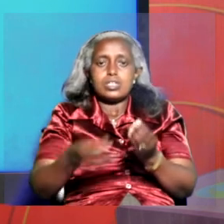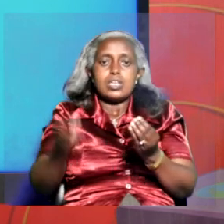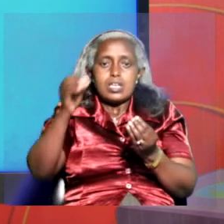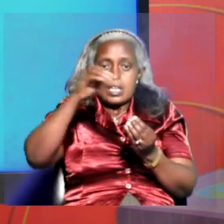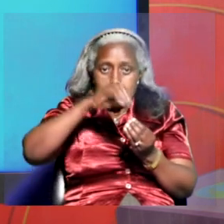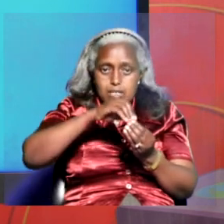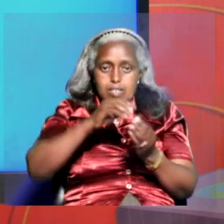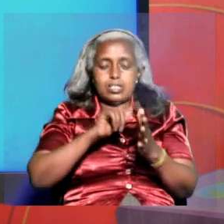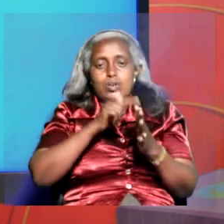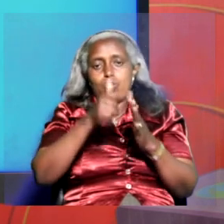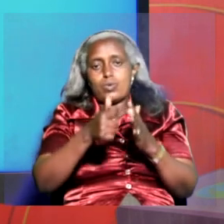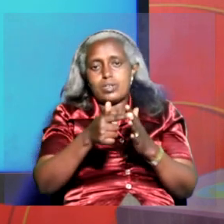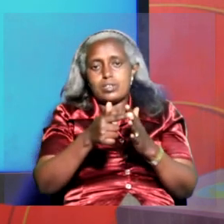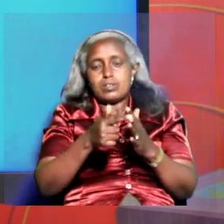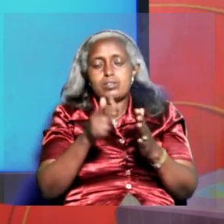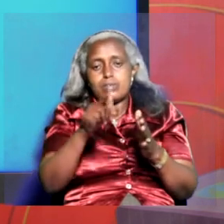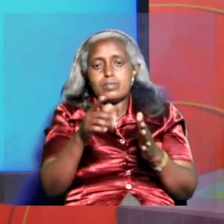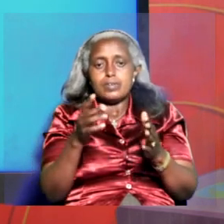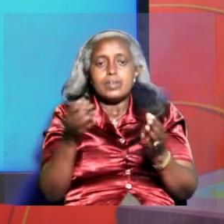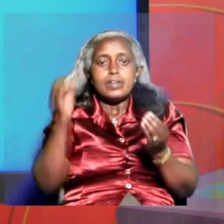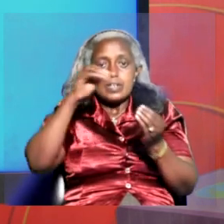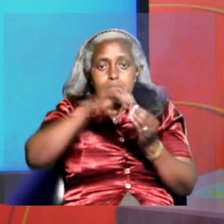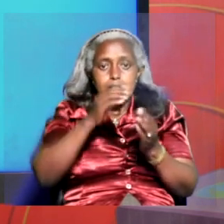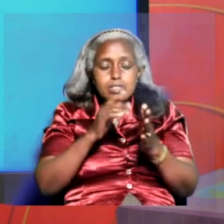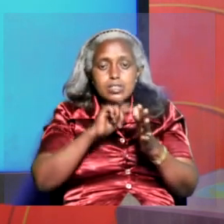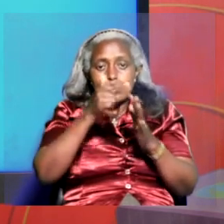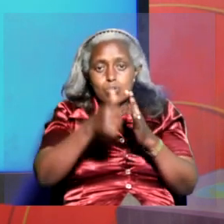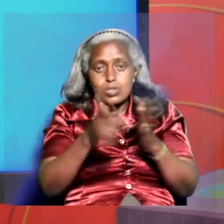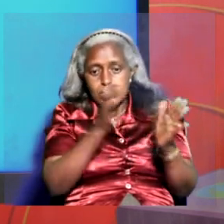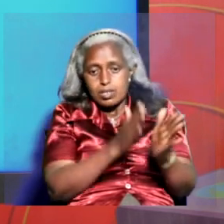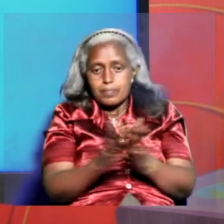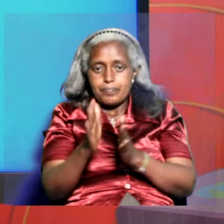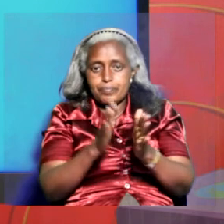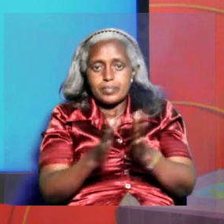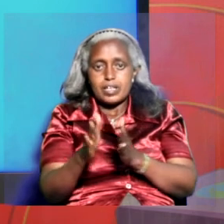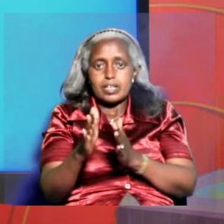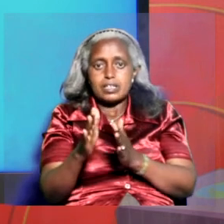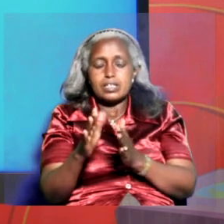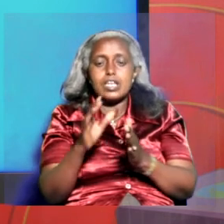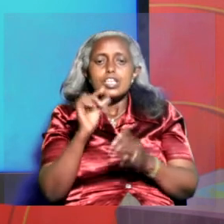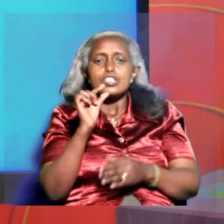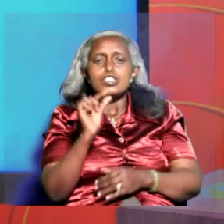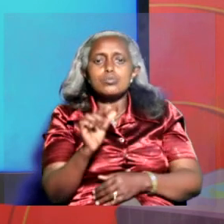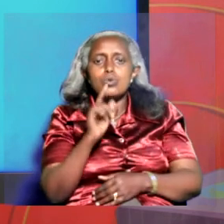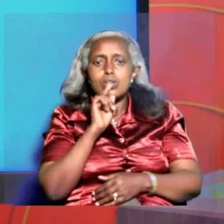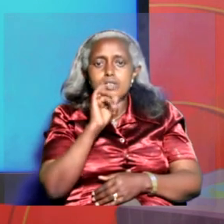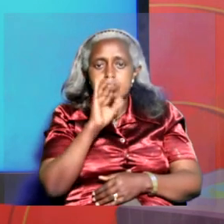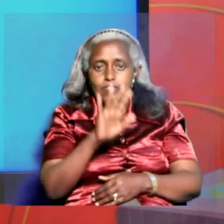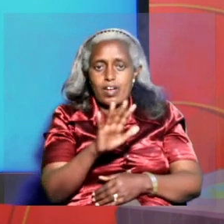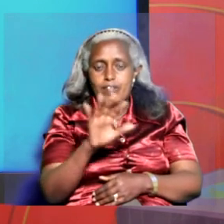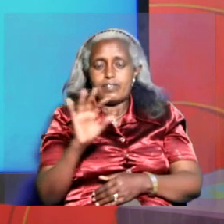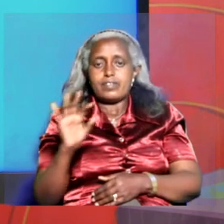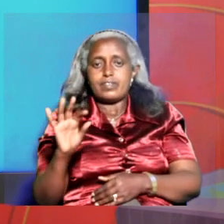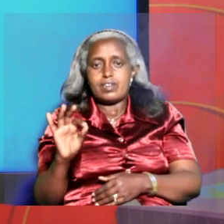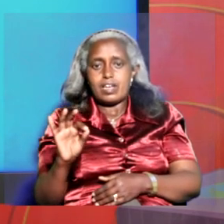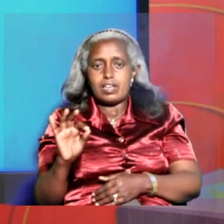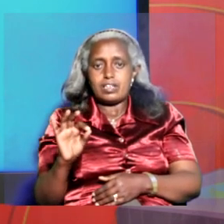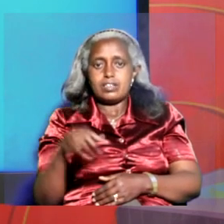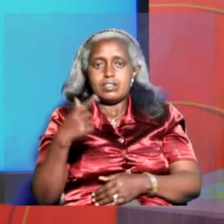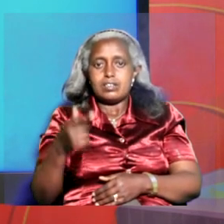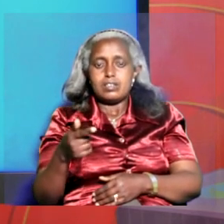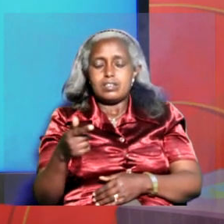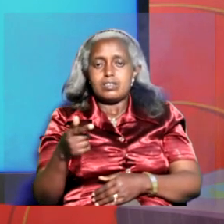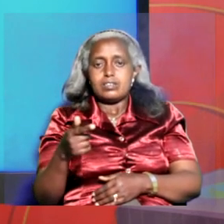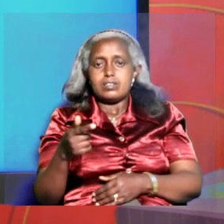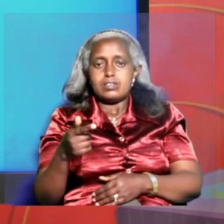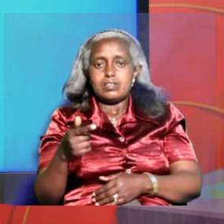increasing order. So when you arrange in increasing order, the smaller is 5, 9, and it goes on. When you